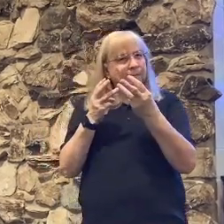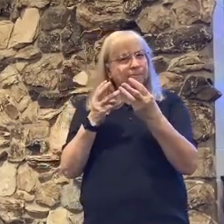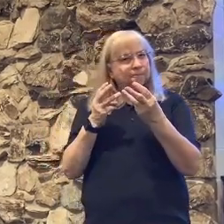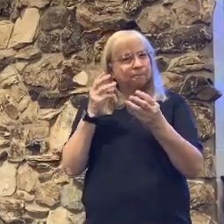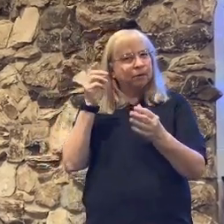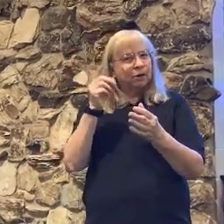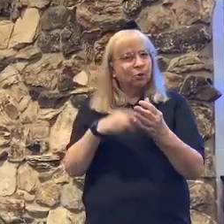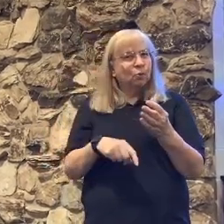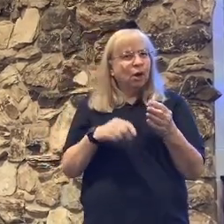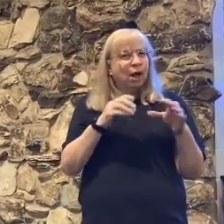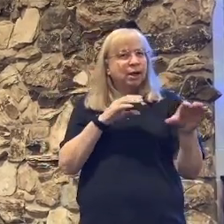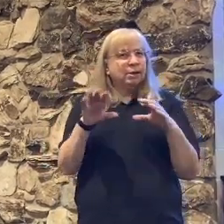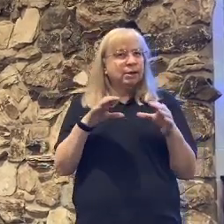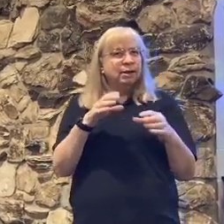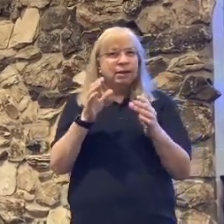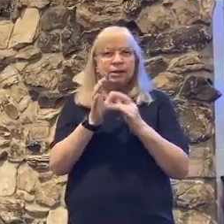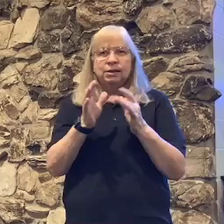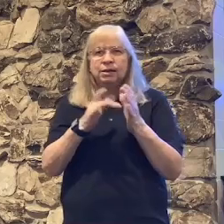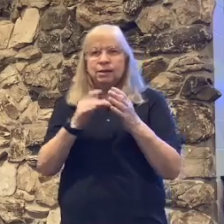what did Jesus teach the disciples?